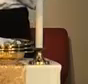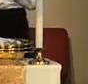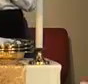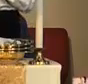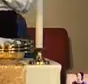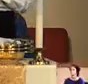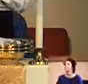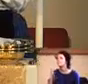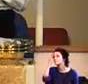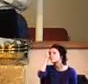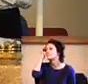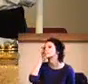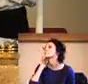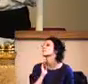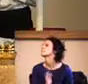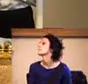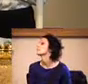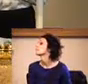power